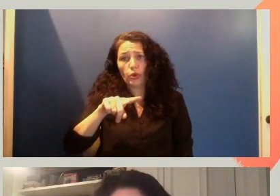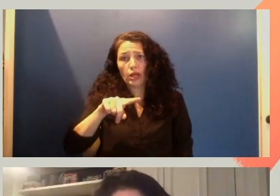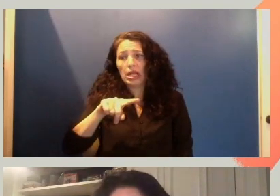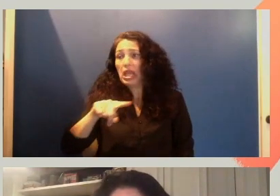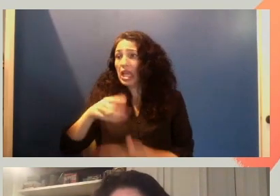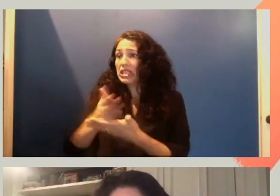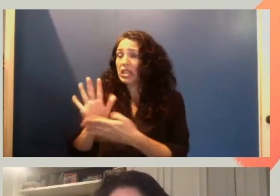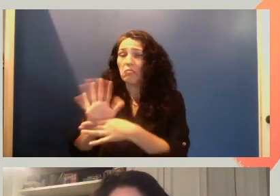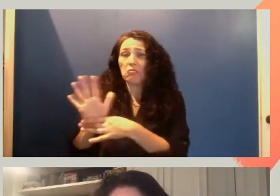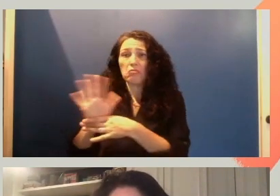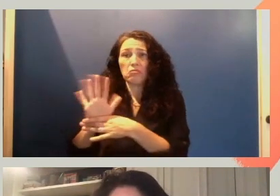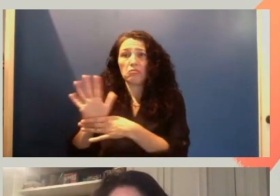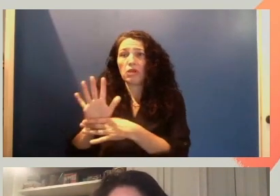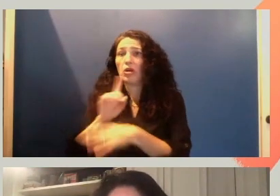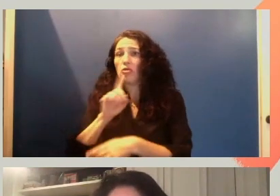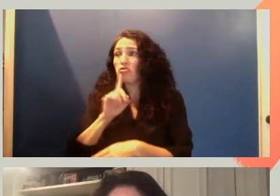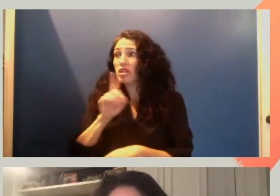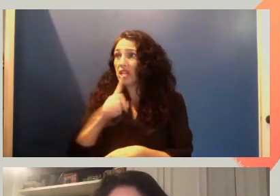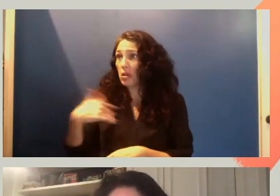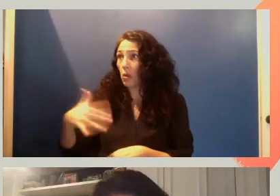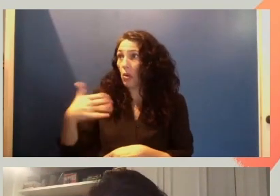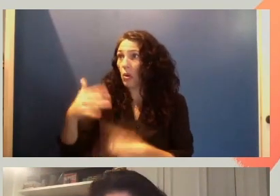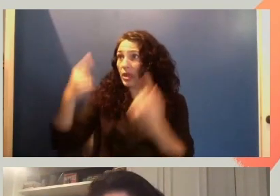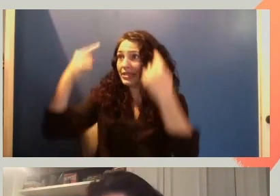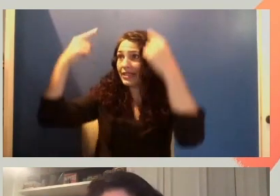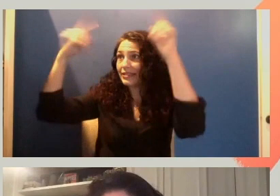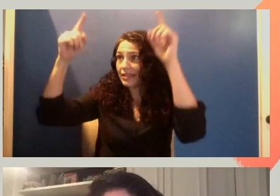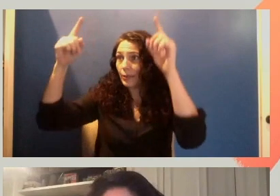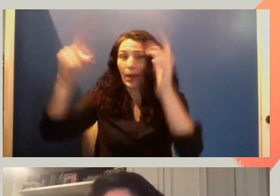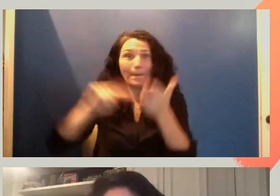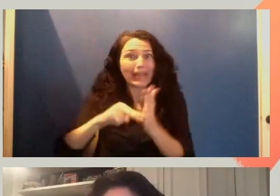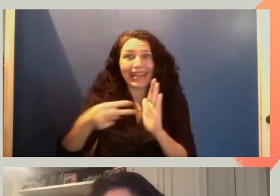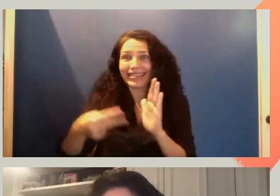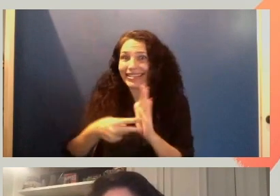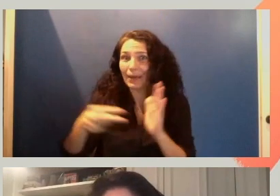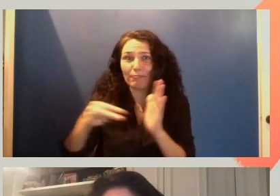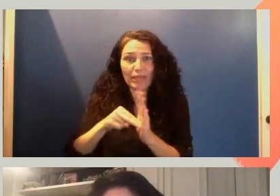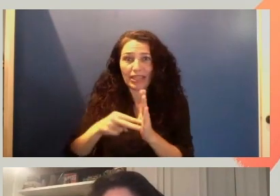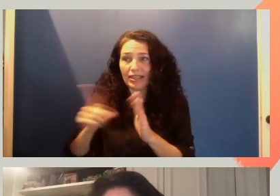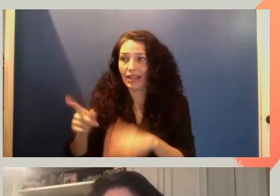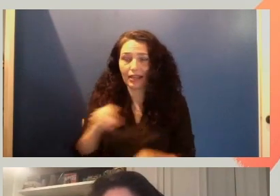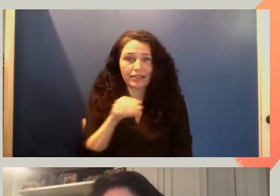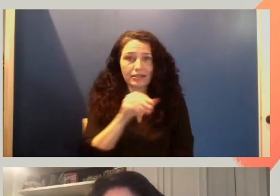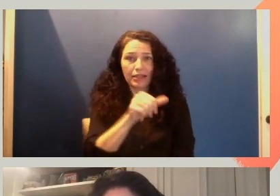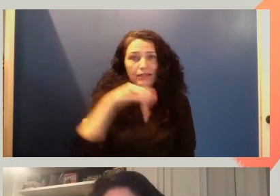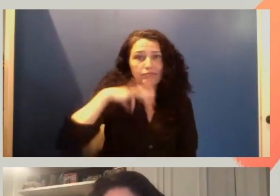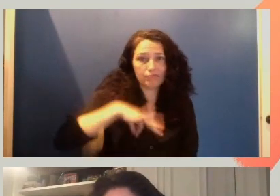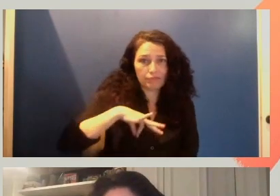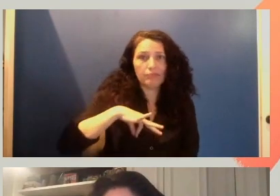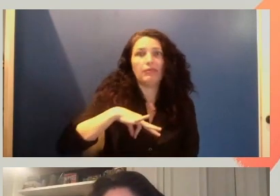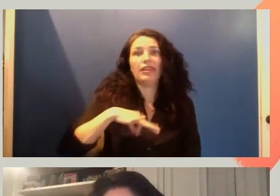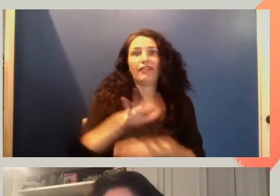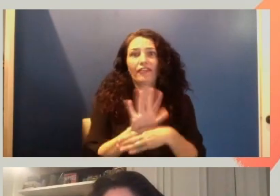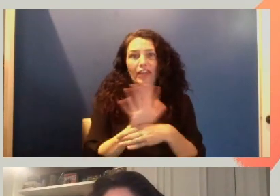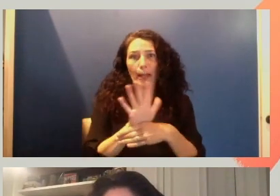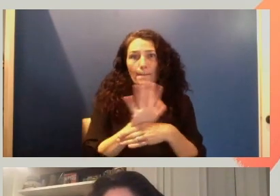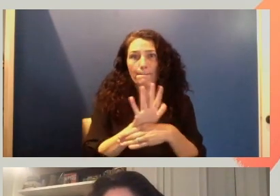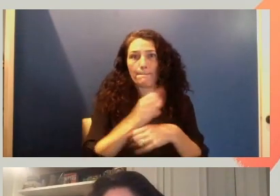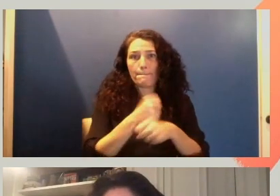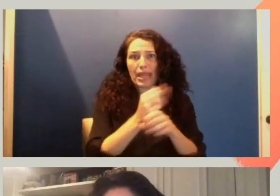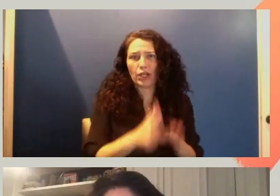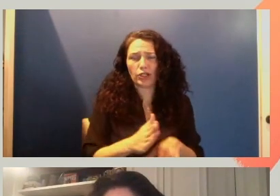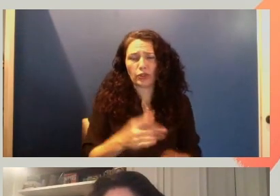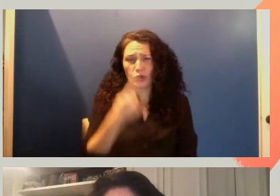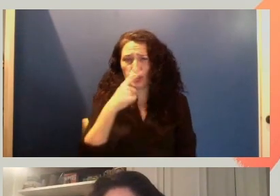like aren't translating necessarily into money in the hands of filmmakers. And it would be helpful if you could pull back the curtain a little